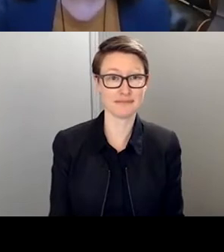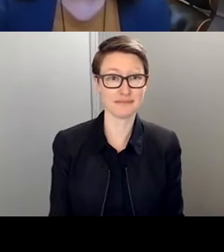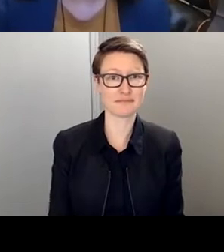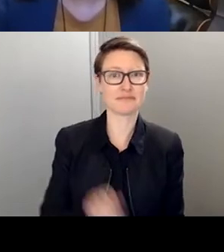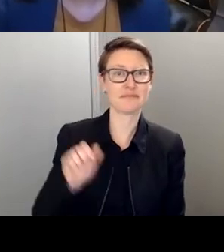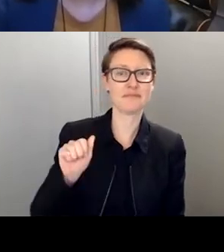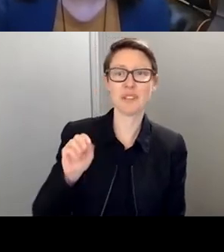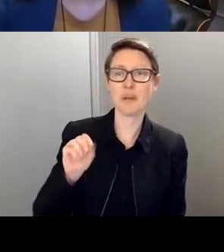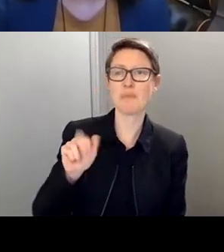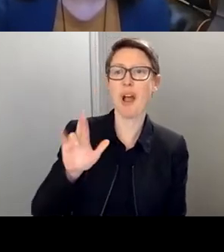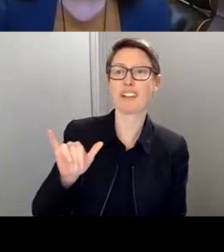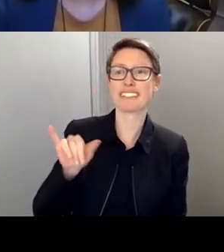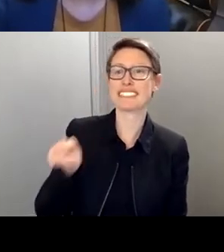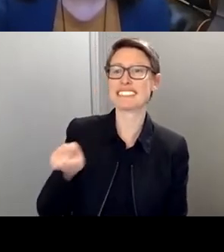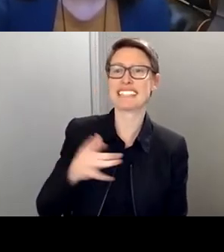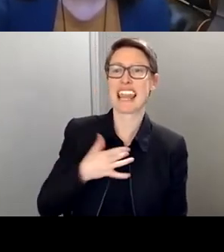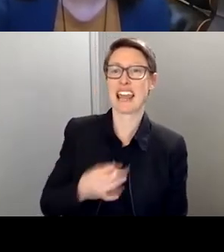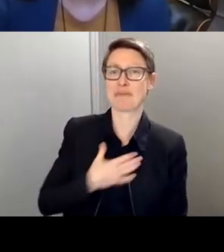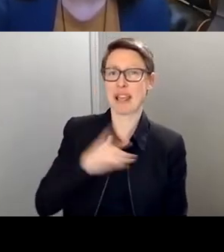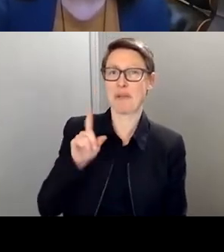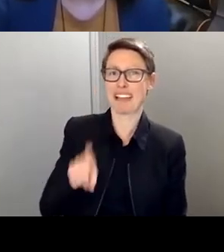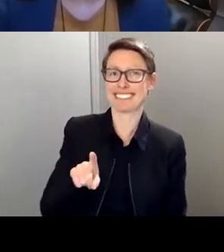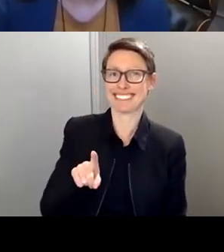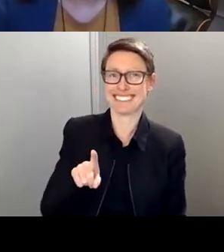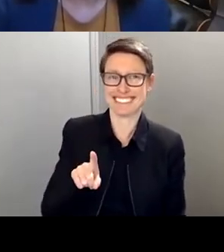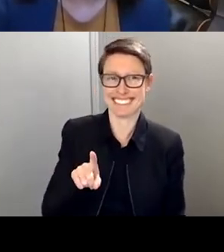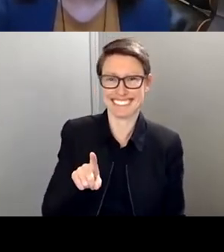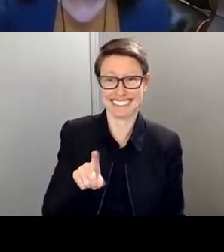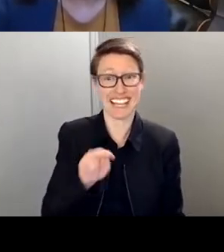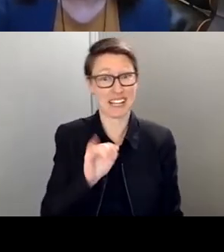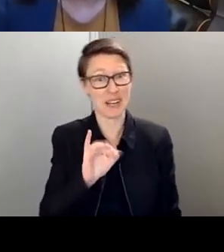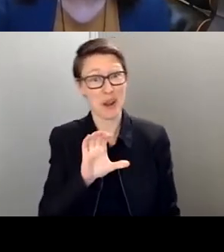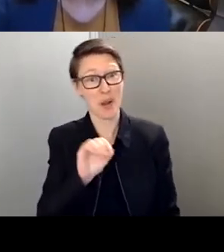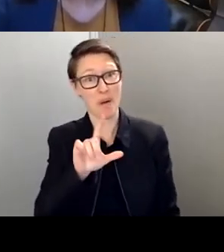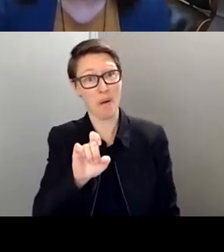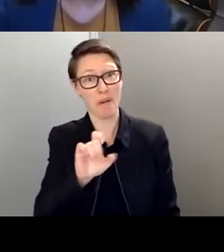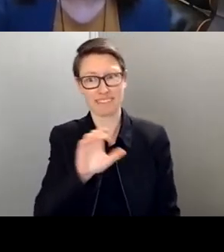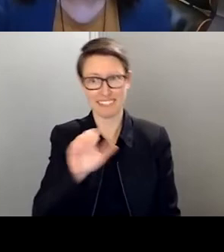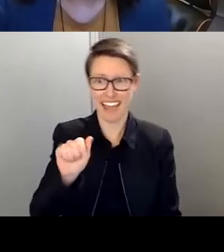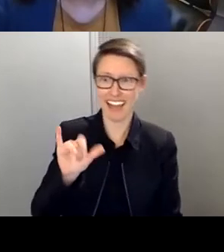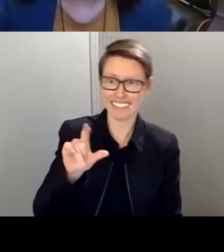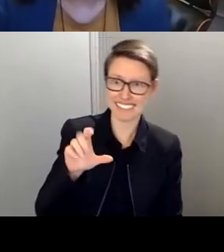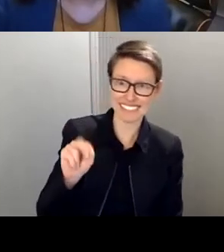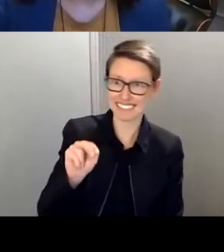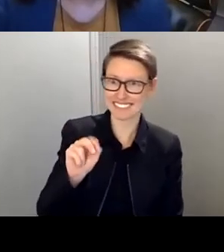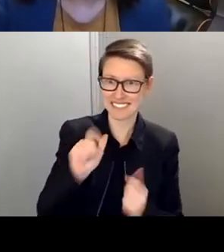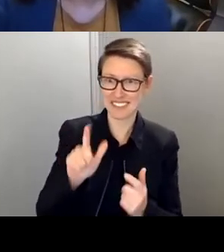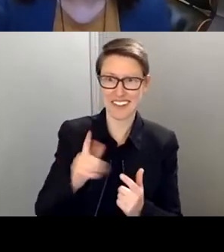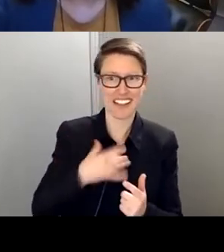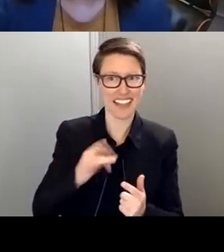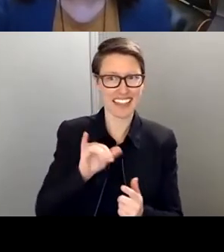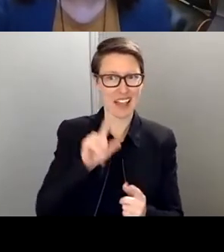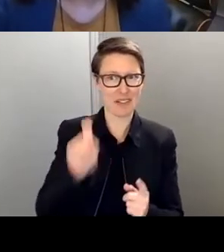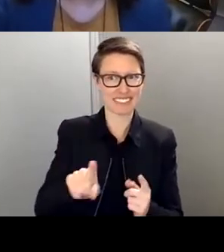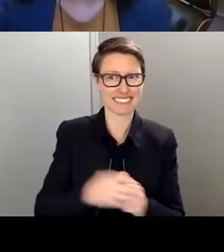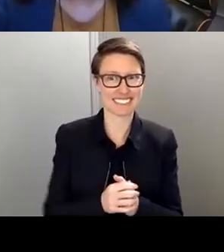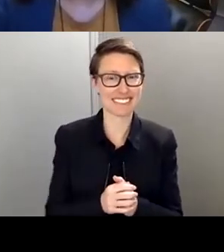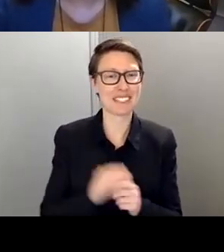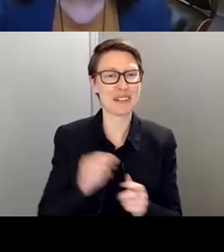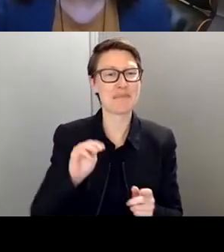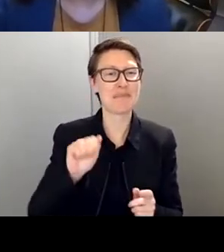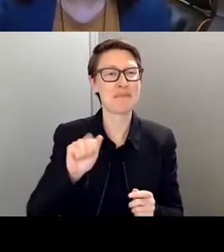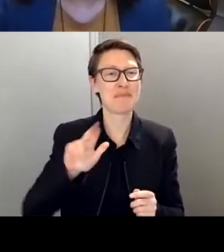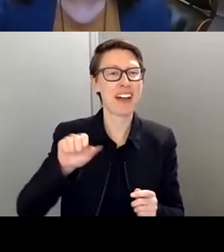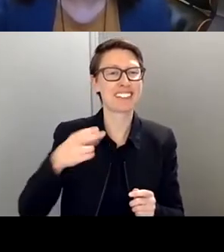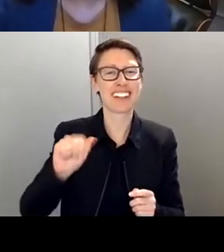Amari likes my question, by the way. So does Nicole and Allison. Marcia, I'm gonna start with you. I